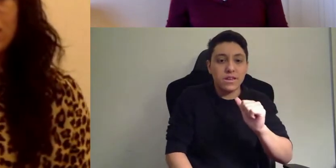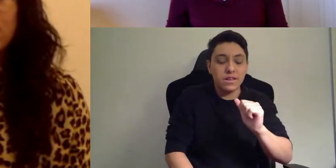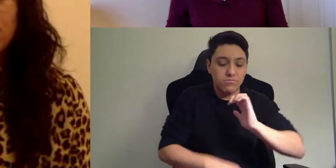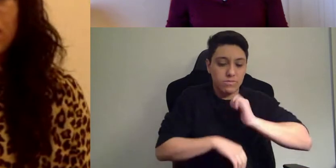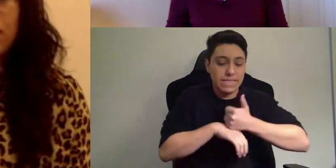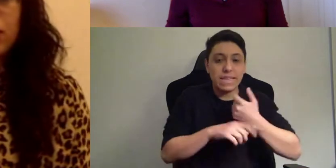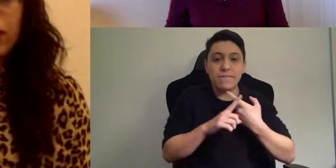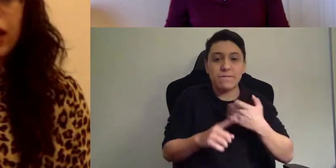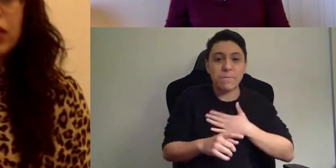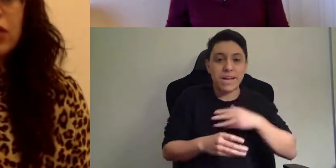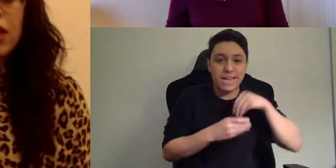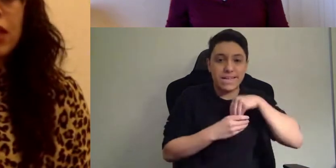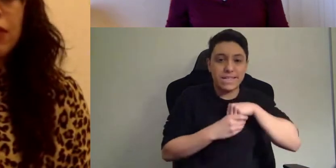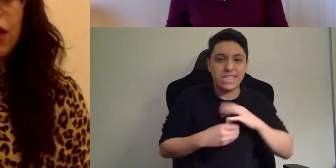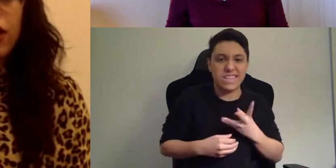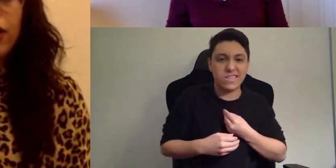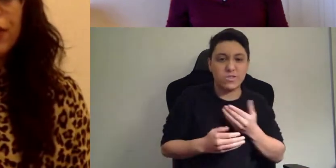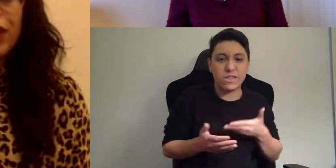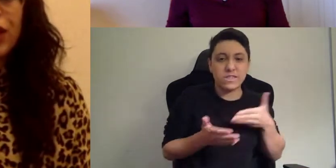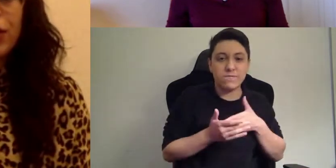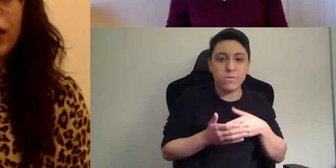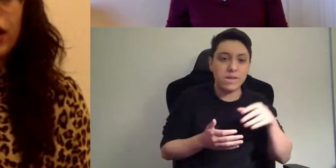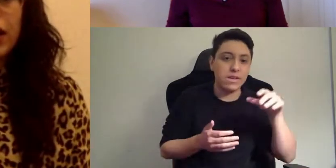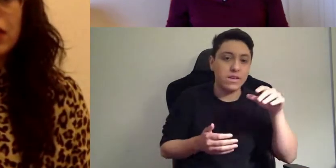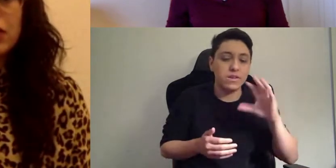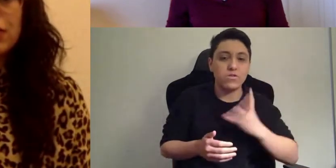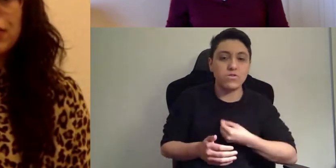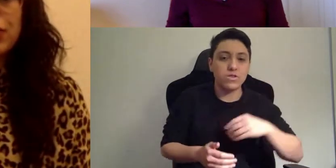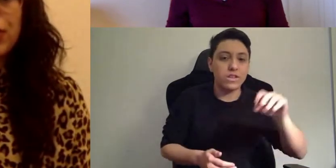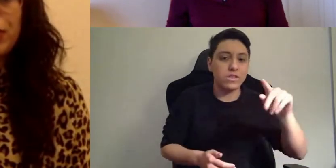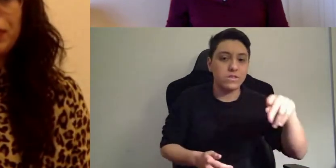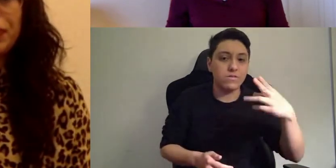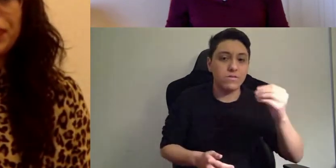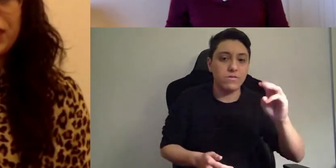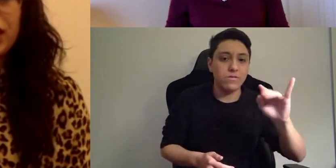internalized or otherwise, that live in our bodies.